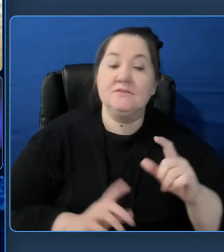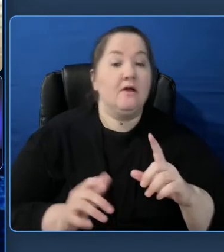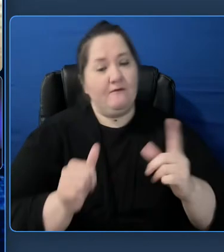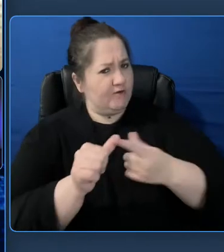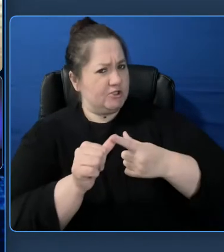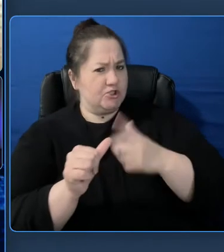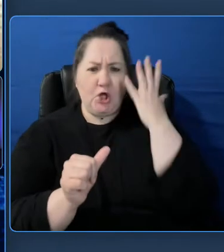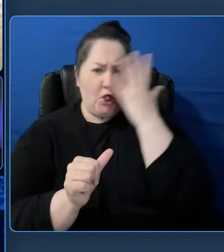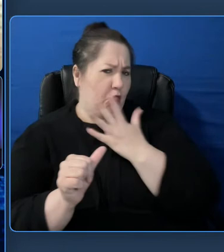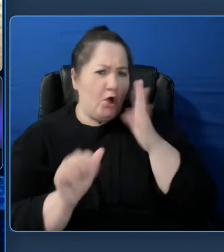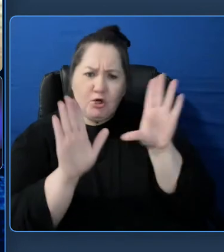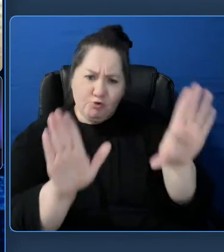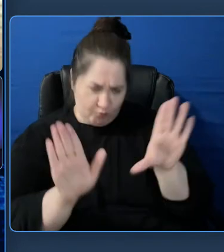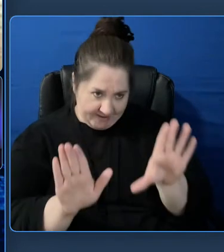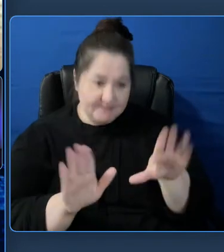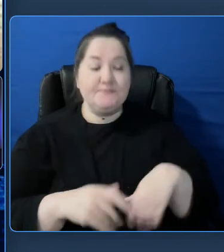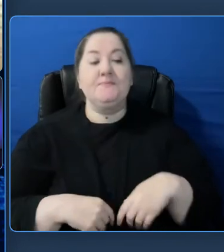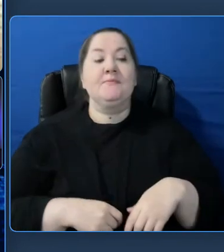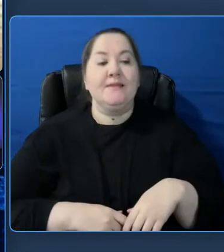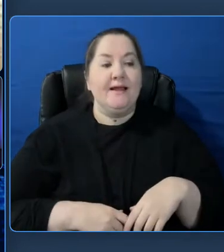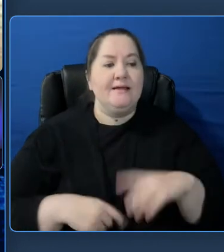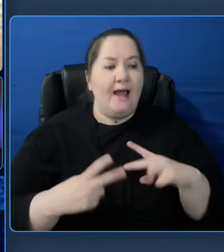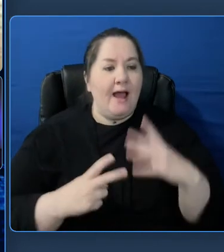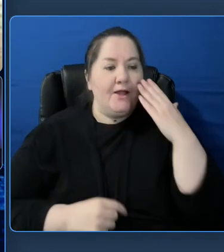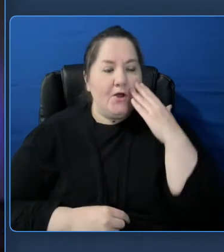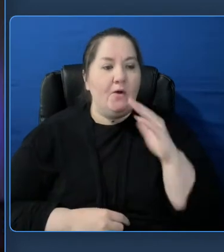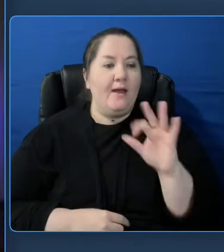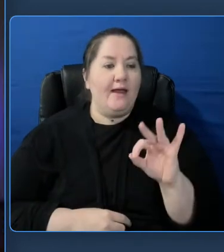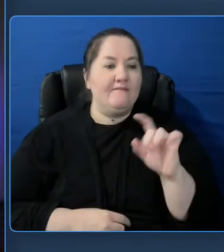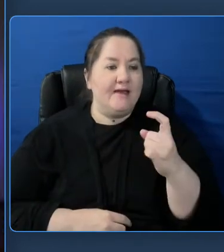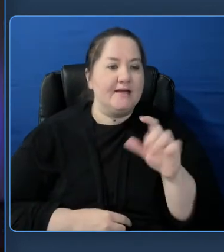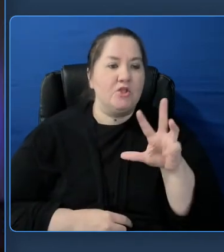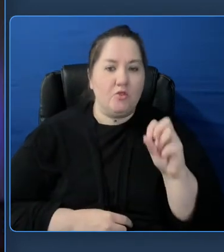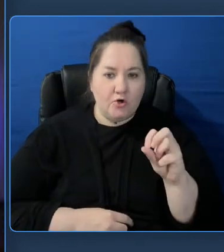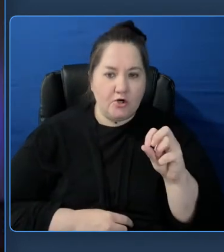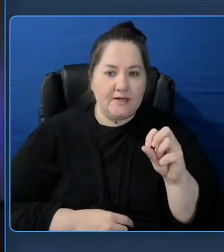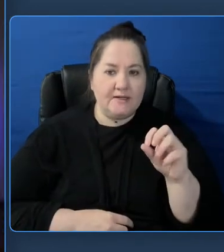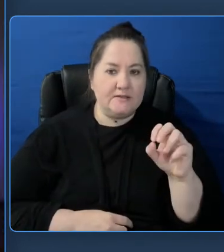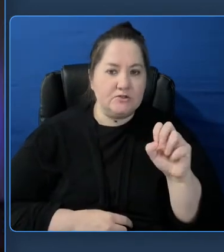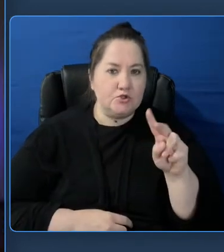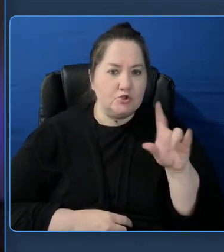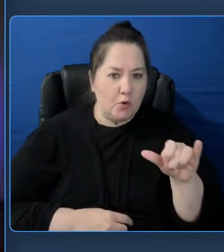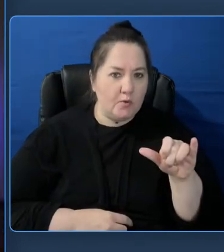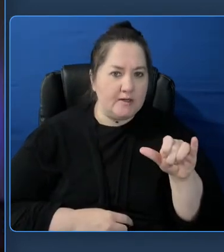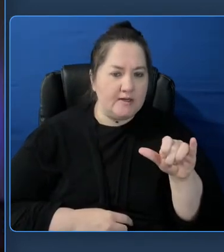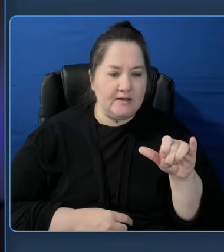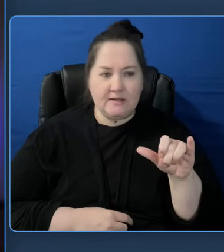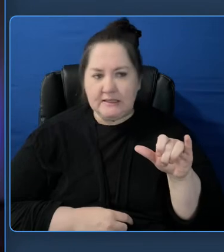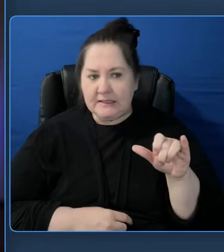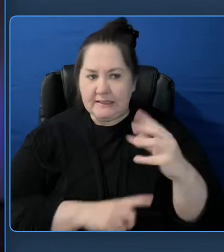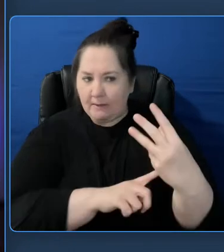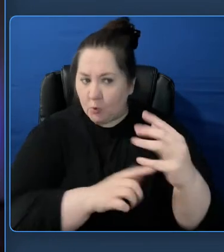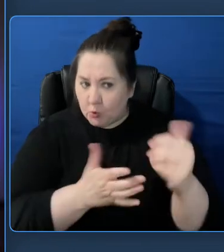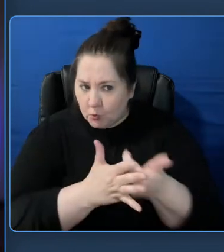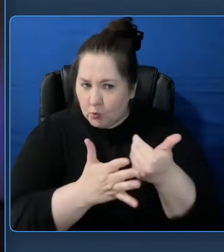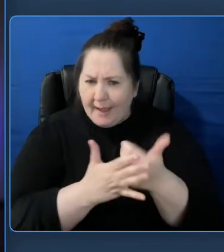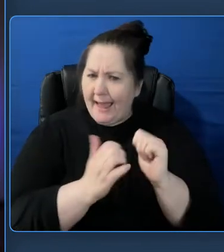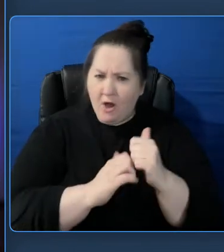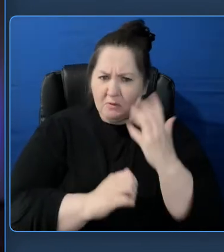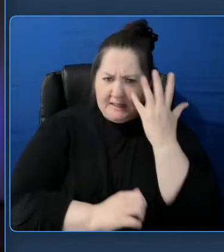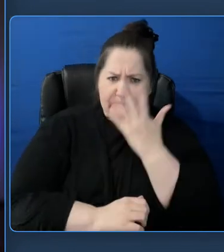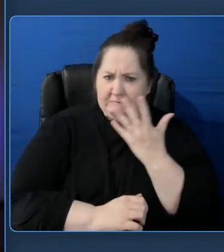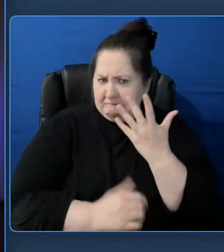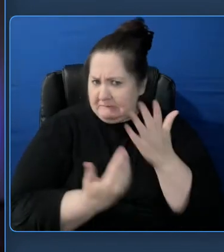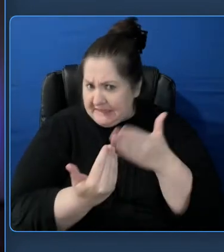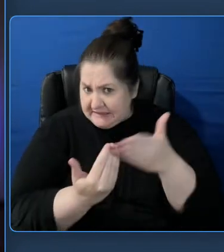great. Thanks. And the other is that I know the FX30 Sony camera is new to you. How easy is it to set up? Because it's just looking